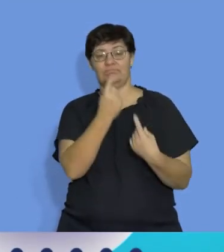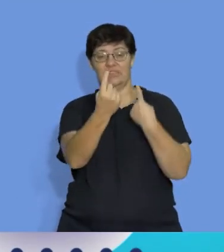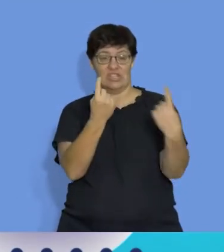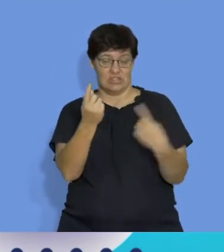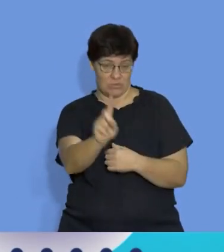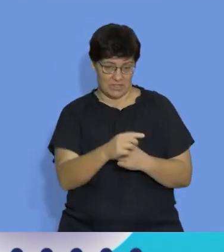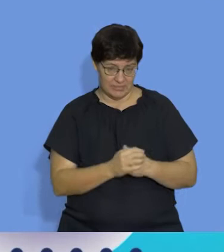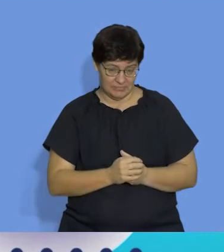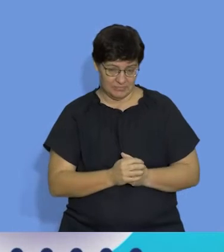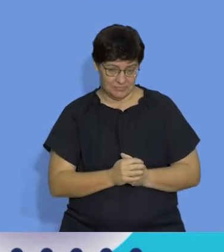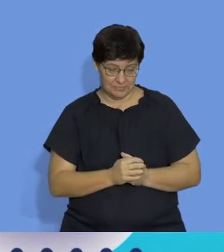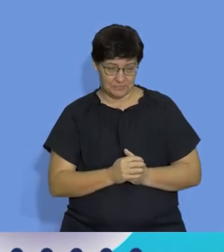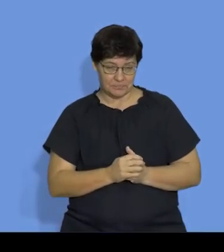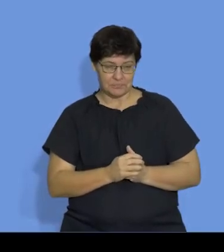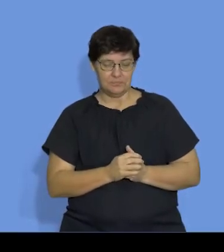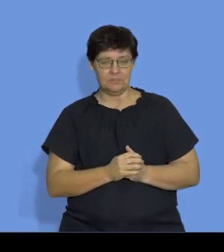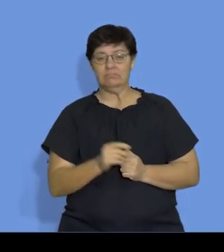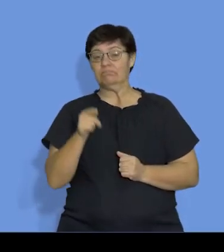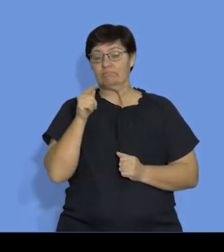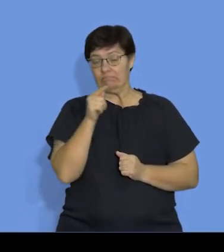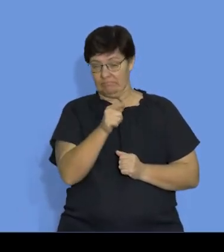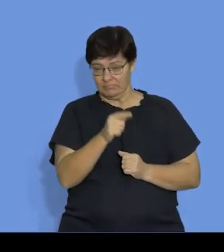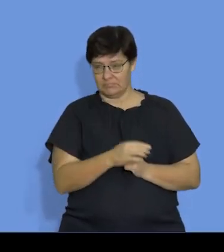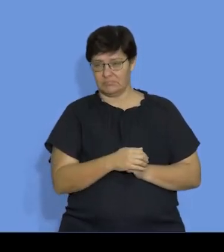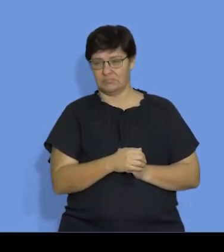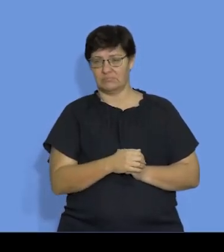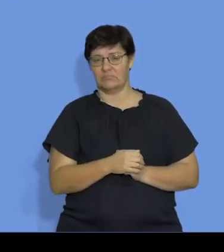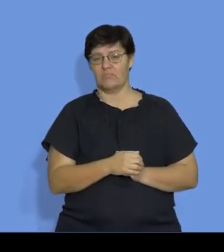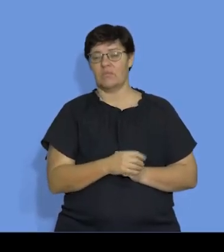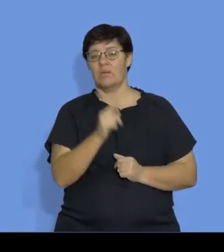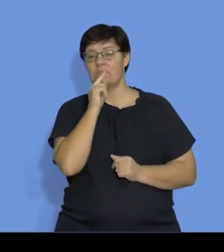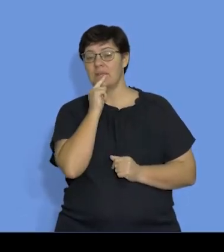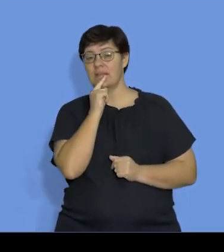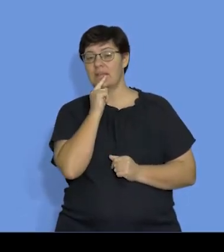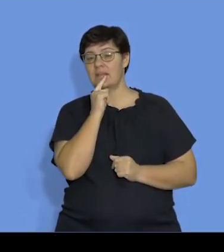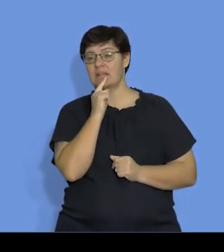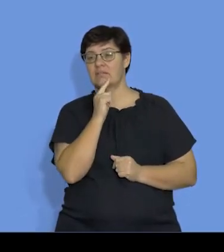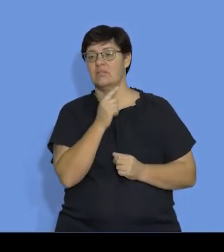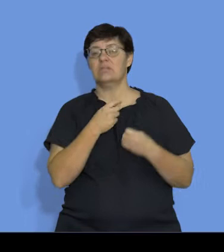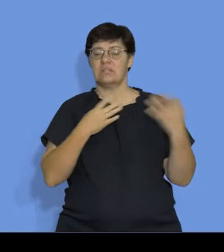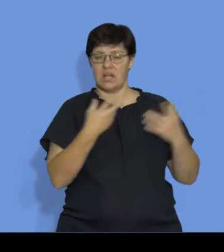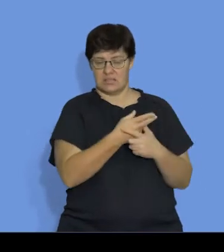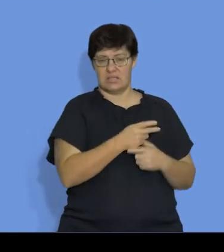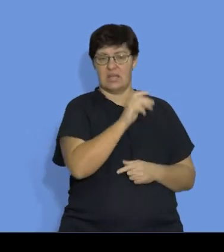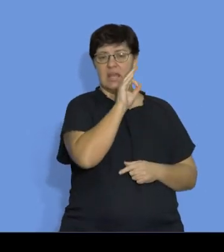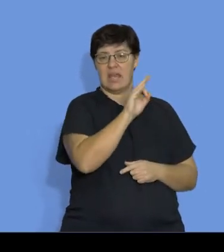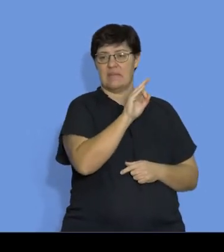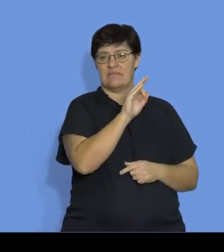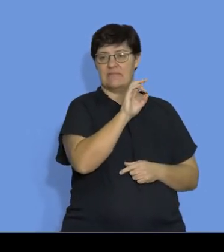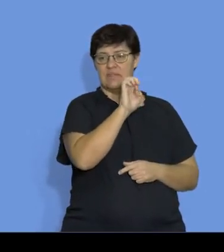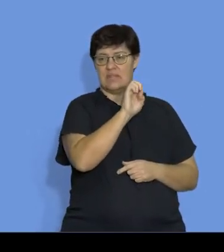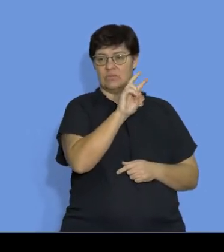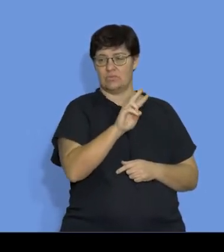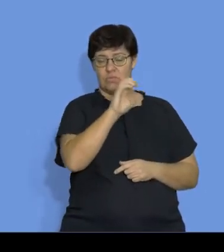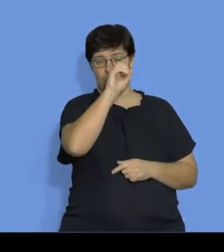given scenarios. So in this case, we are going to assign, let's start with iron 3